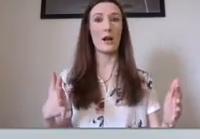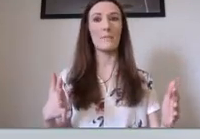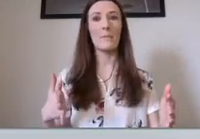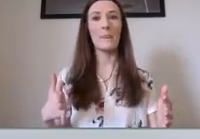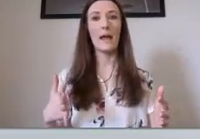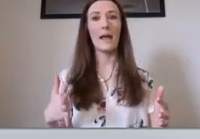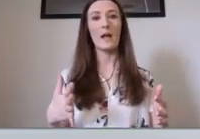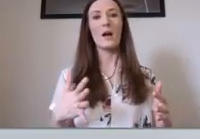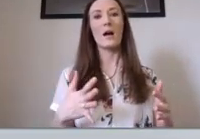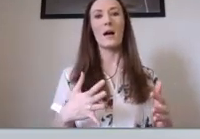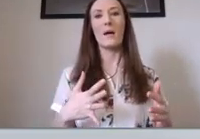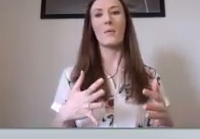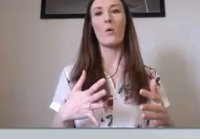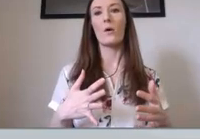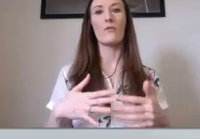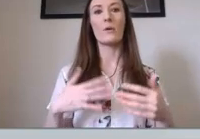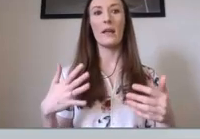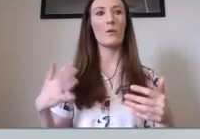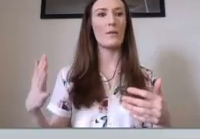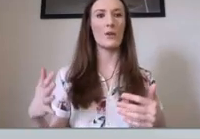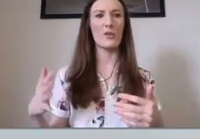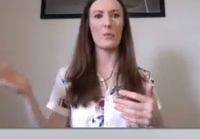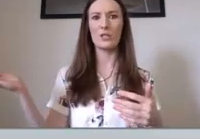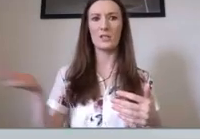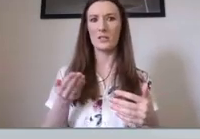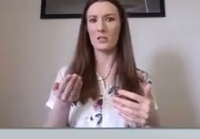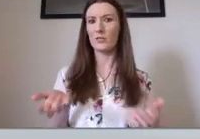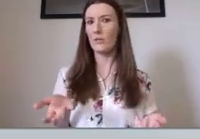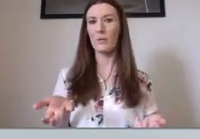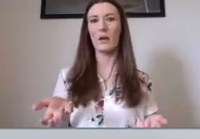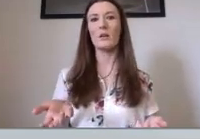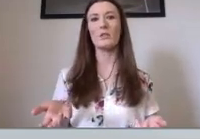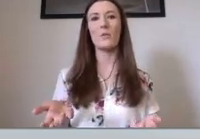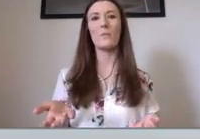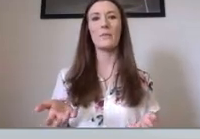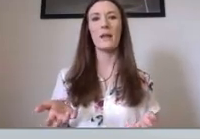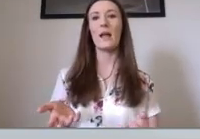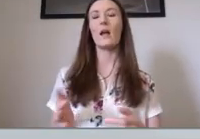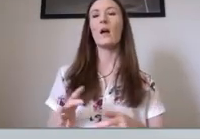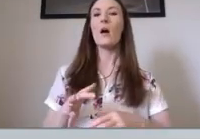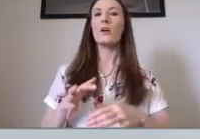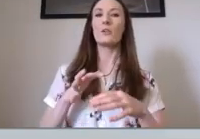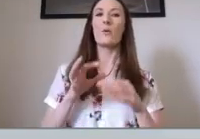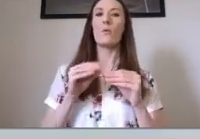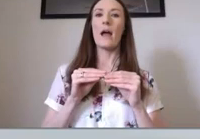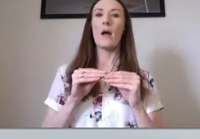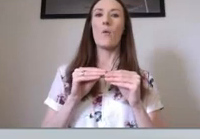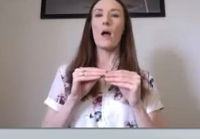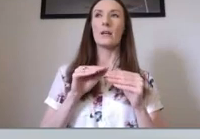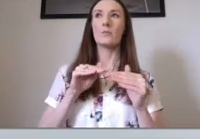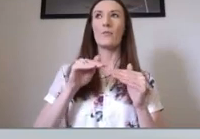going to share it. Okay, or if we're late or leaving early, we just do what we got to do. Okay,